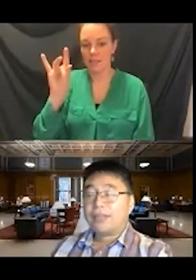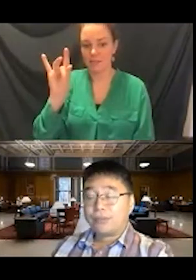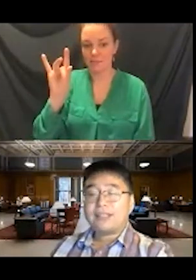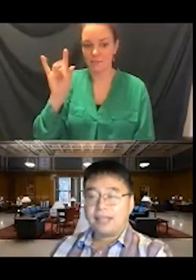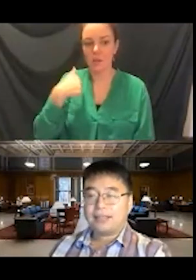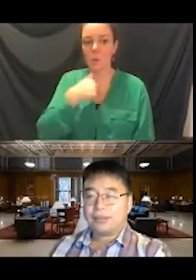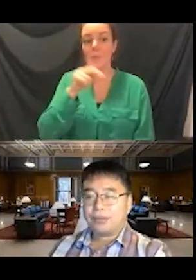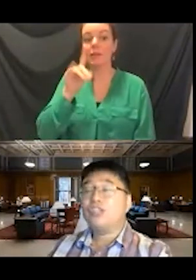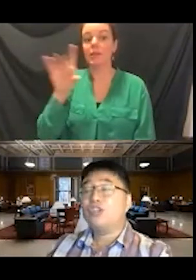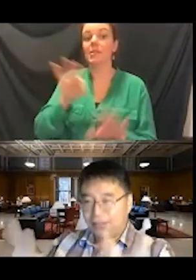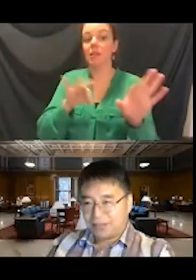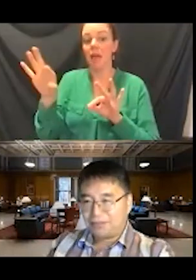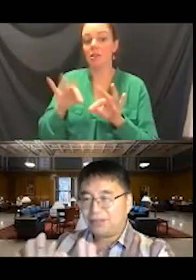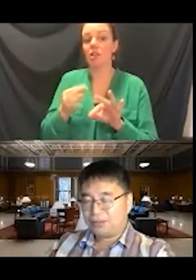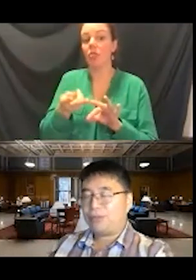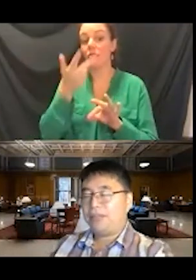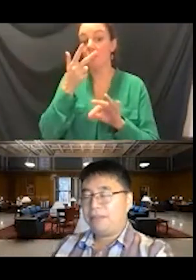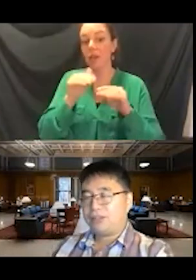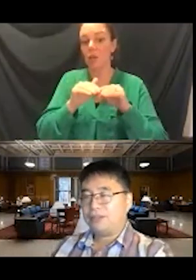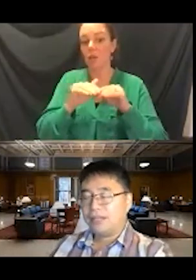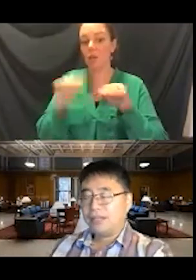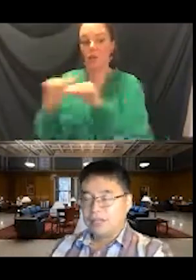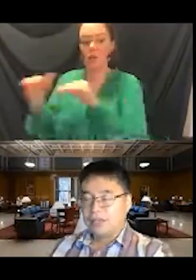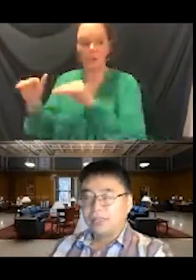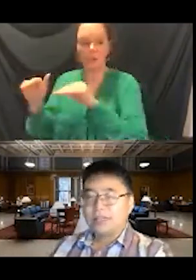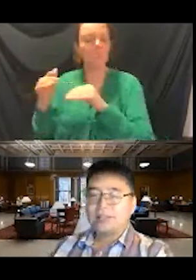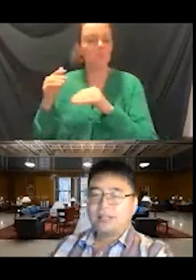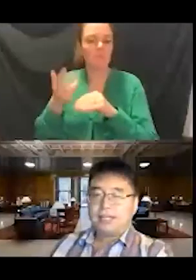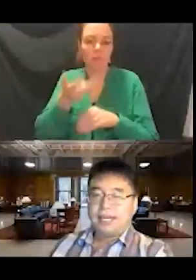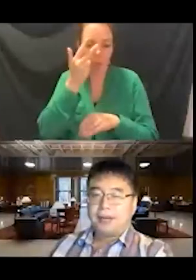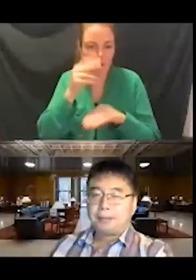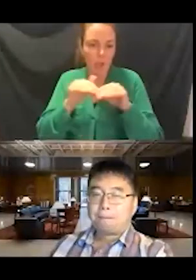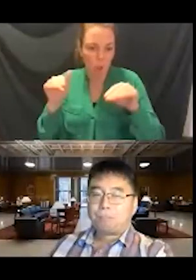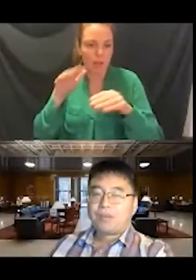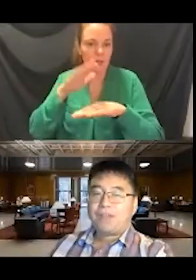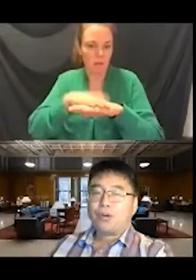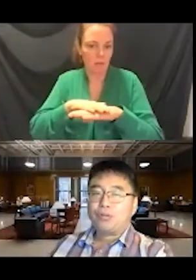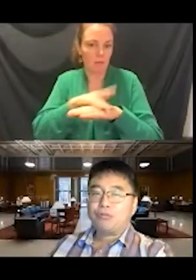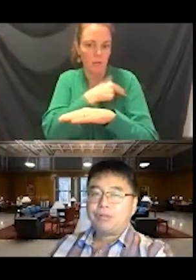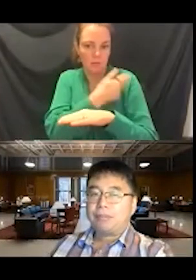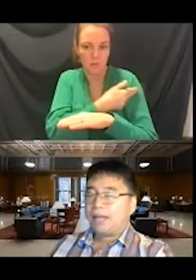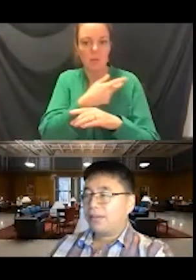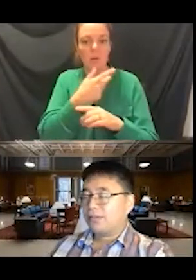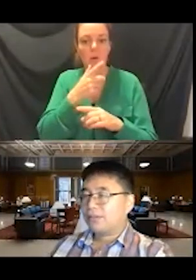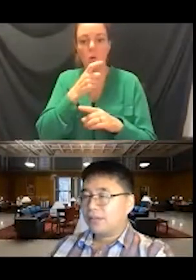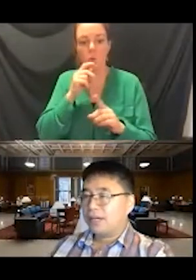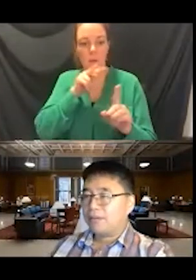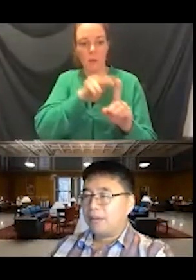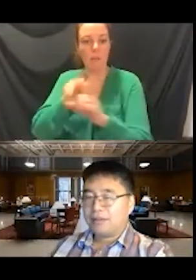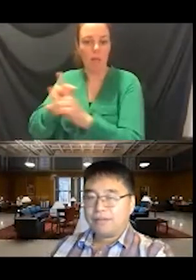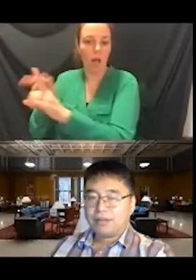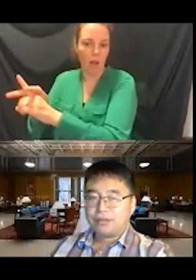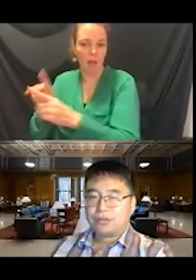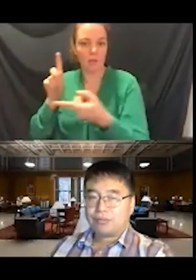selected three units, right? Three inpatient units for whom we would apply this